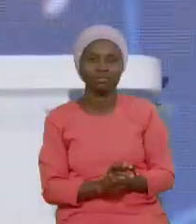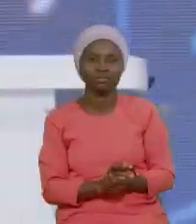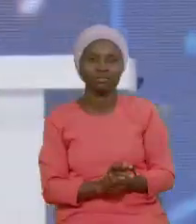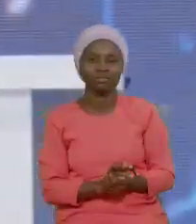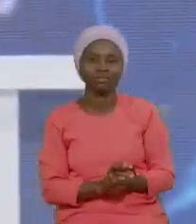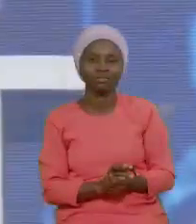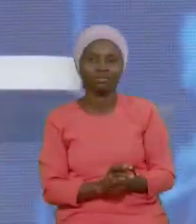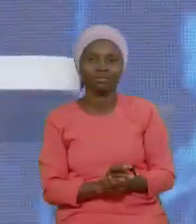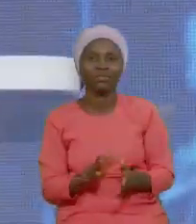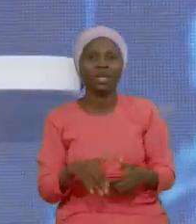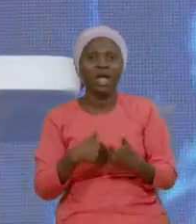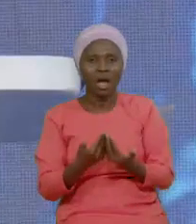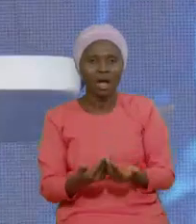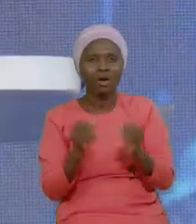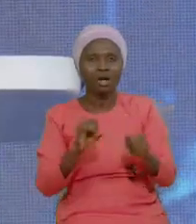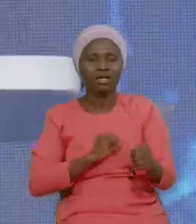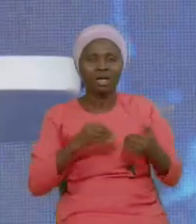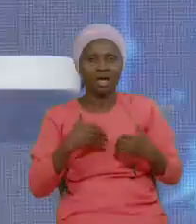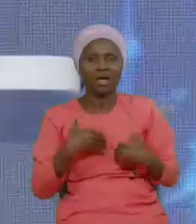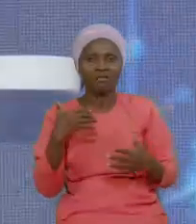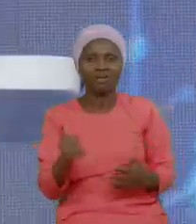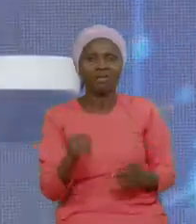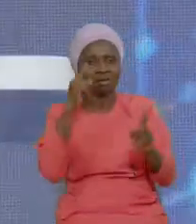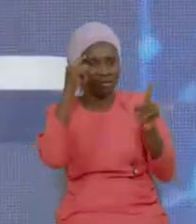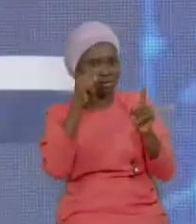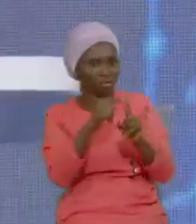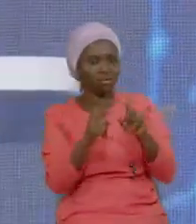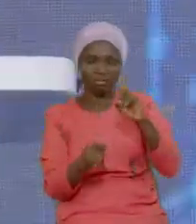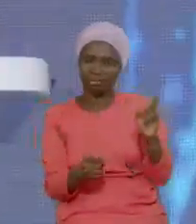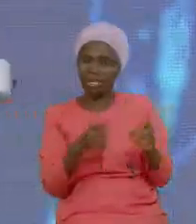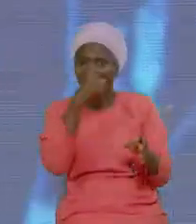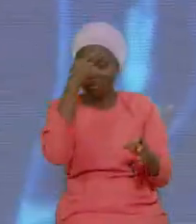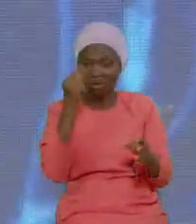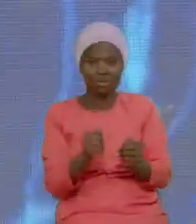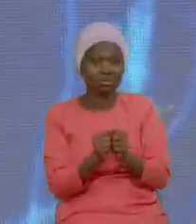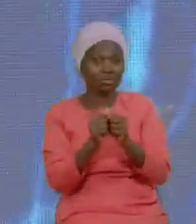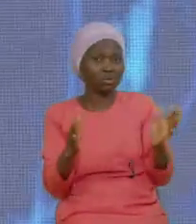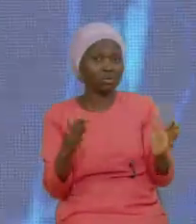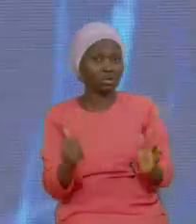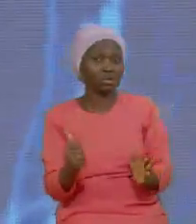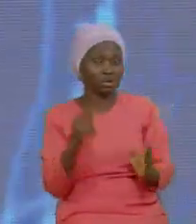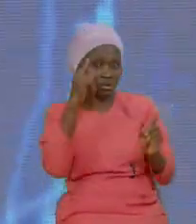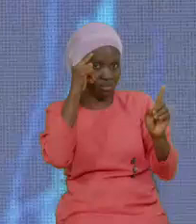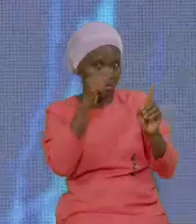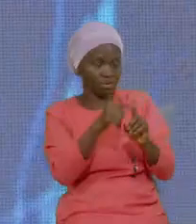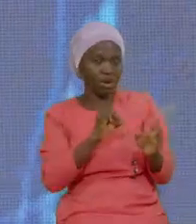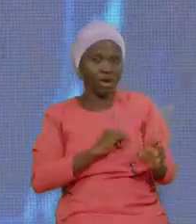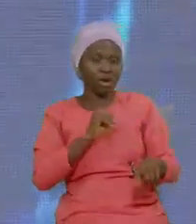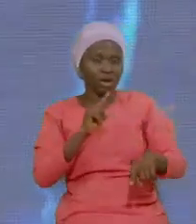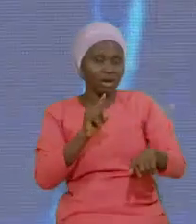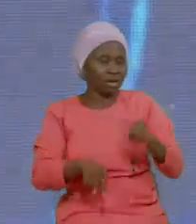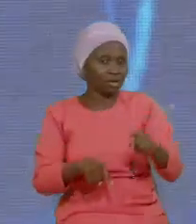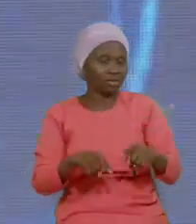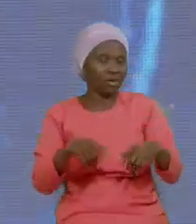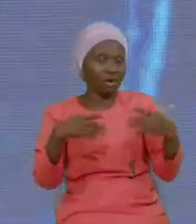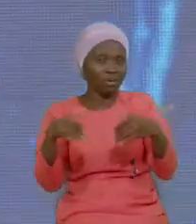How do I have a goal? Because without a goal, I cannot play the game of life very